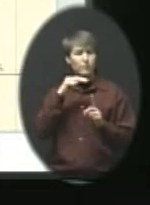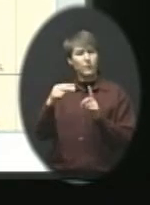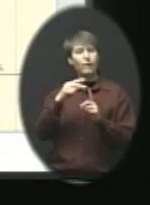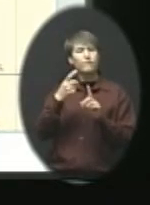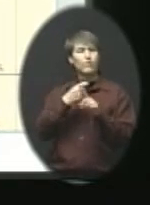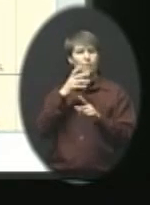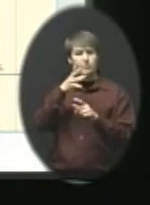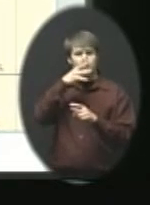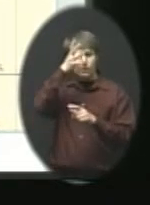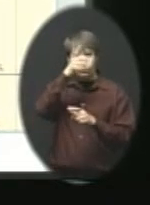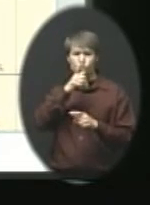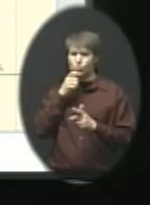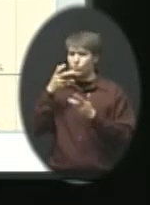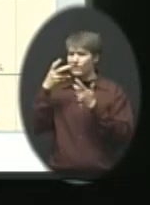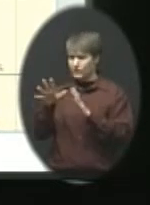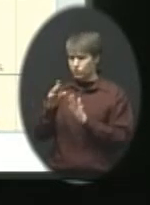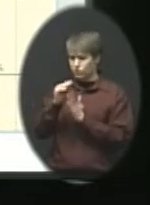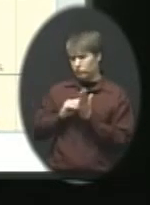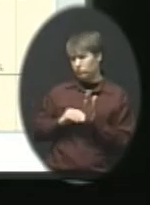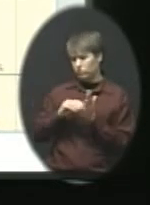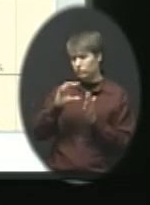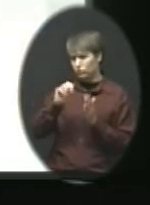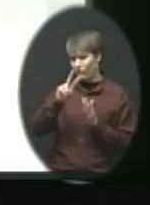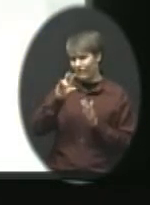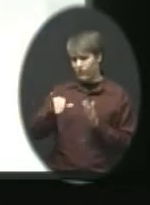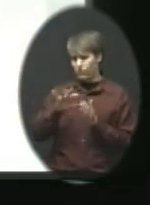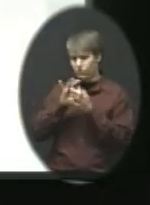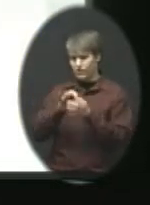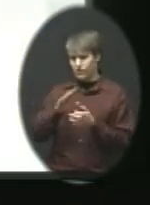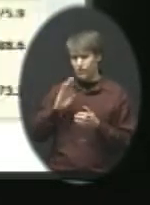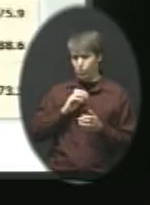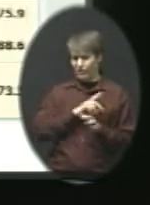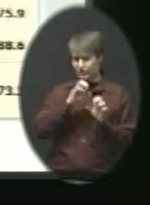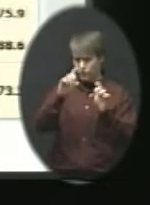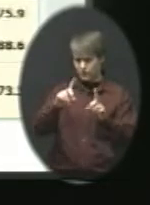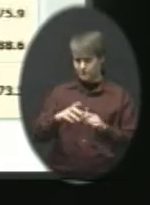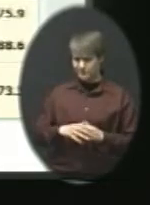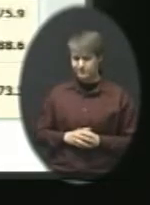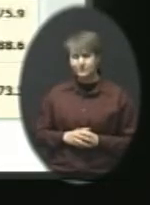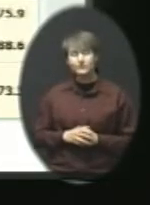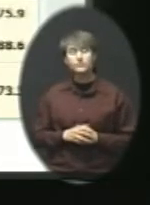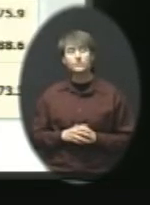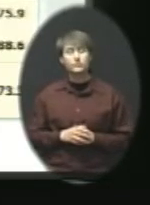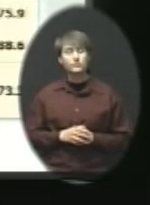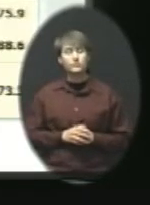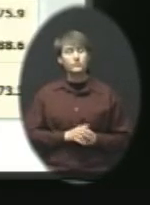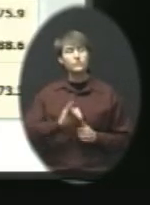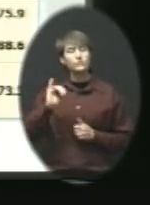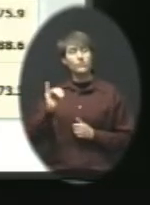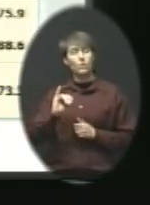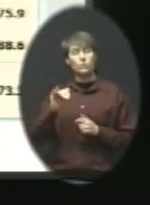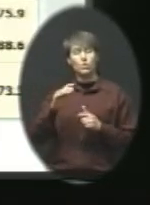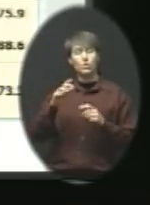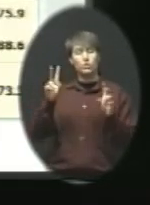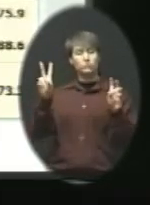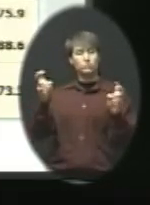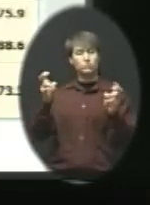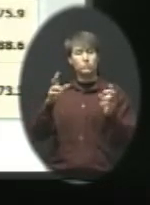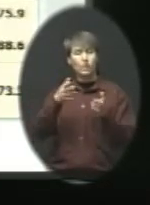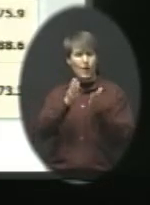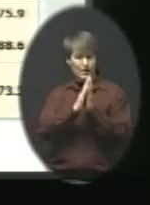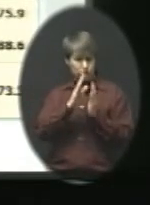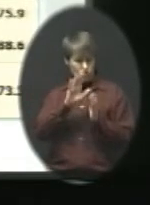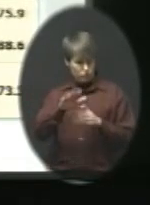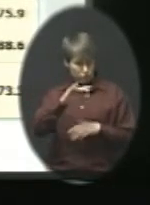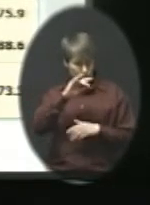who completed the survey related to the Board of Education. In the next area, we also ask, does your child ride the